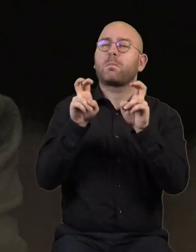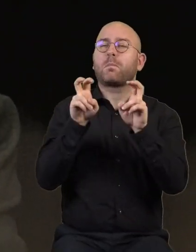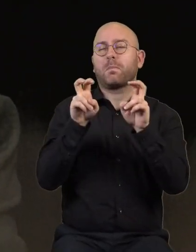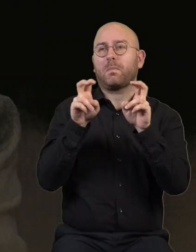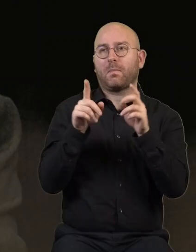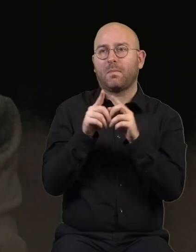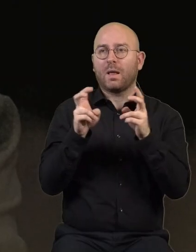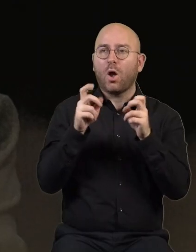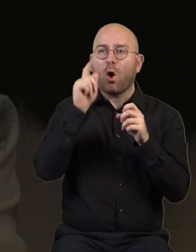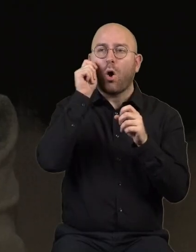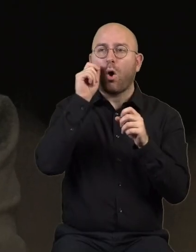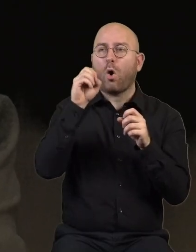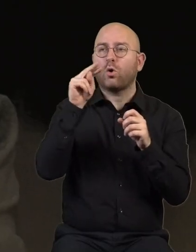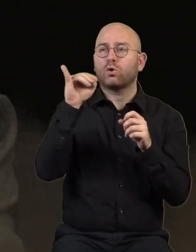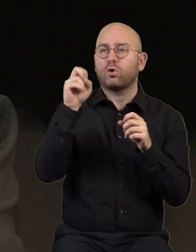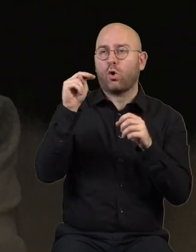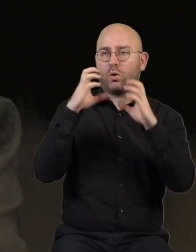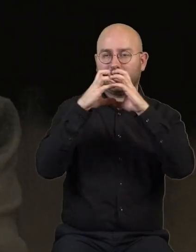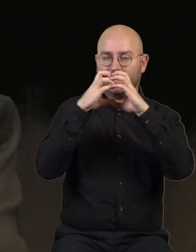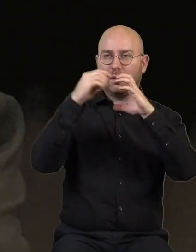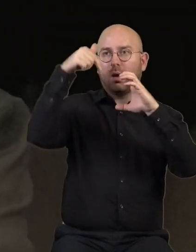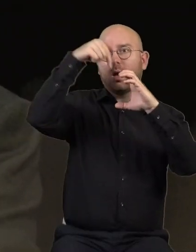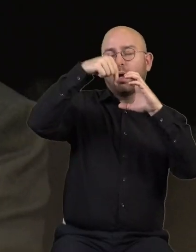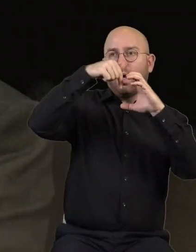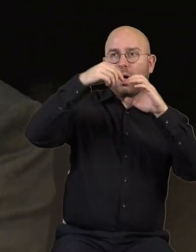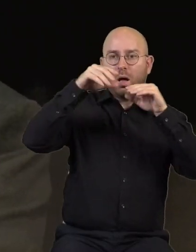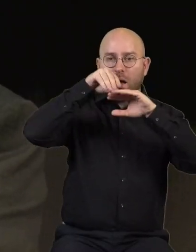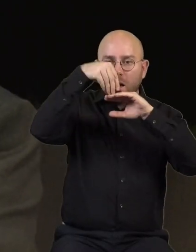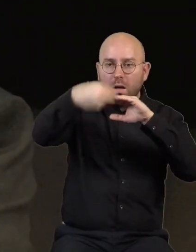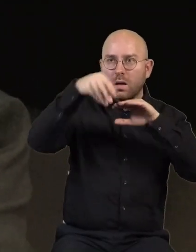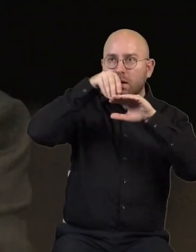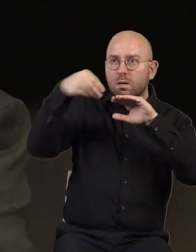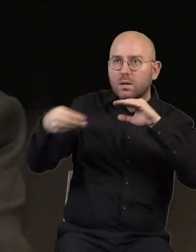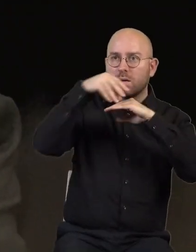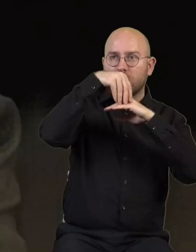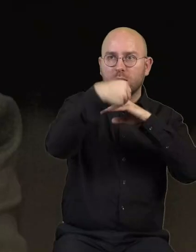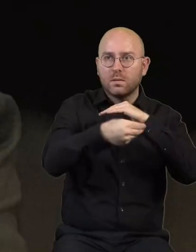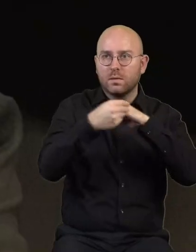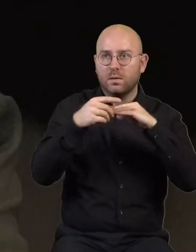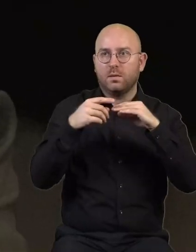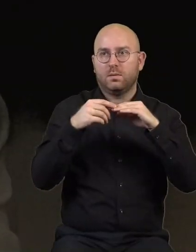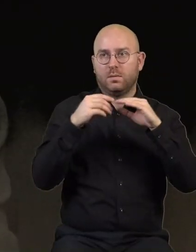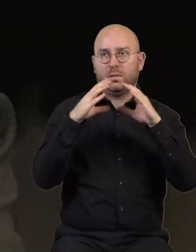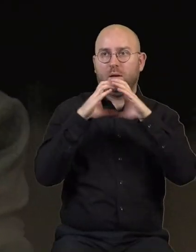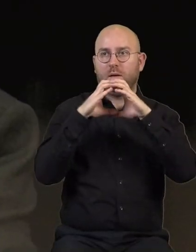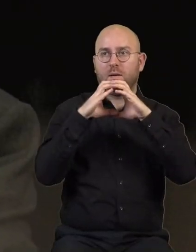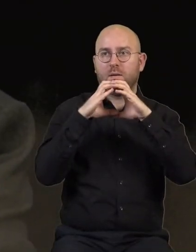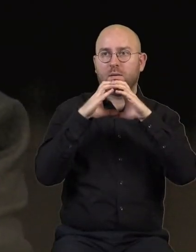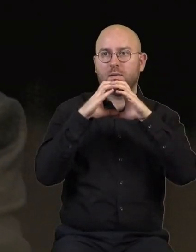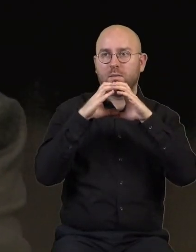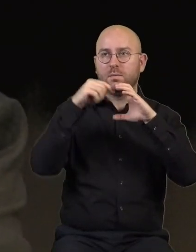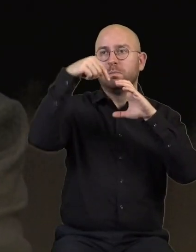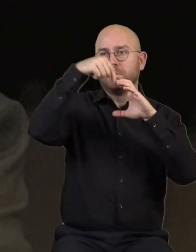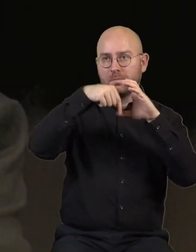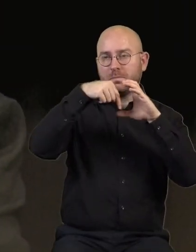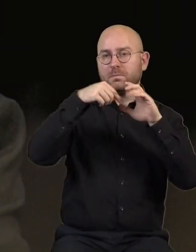explicit funding necessary for let's say, military and military mobility. The dual